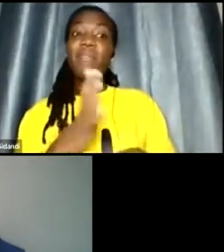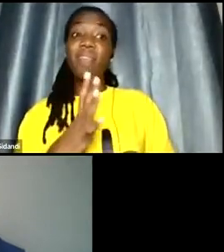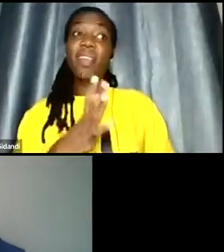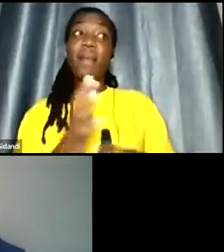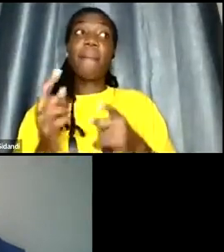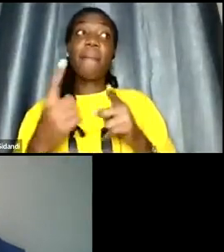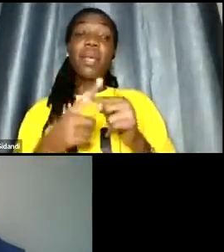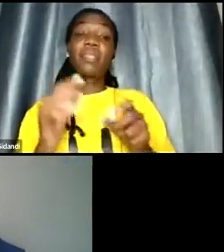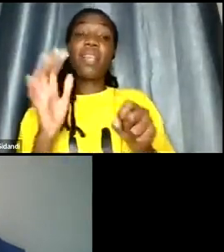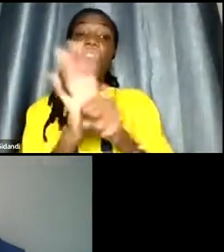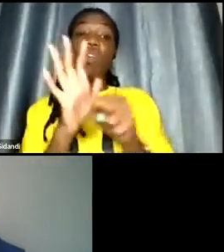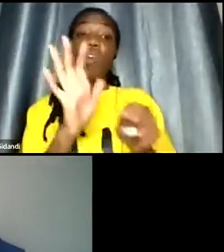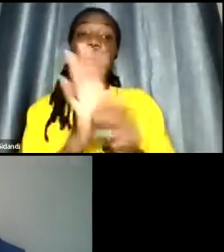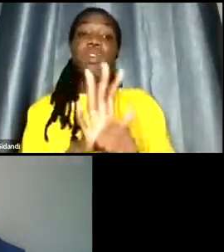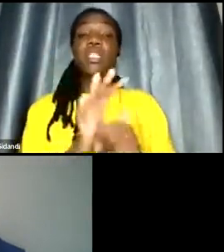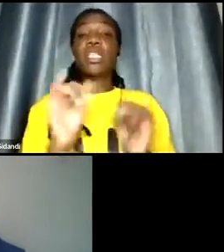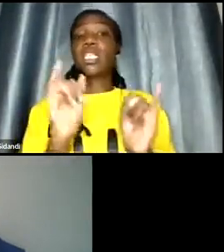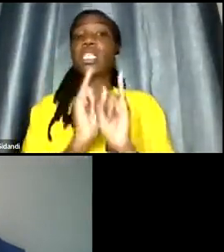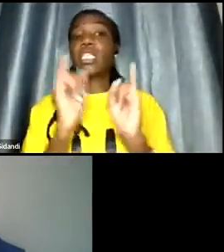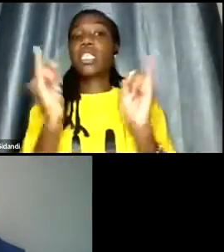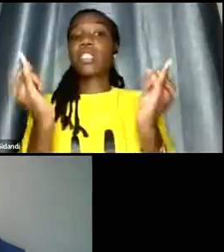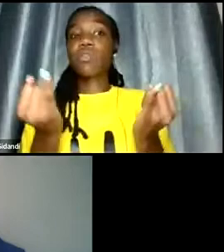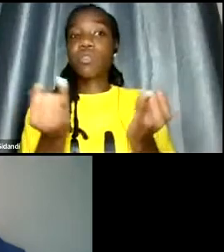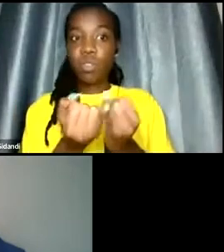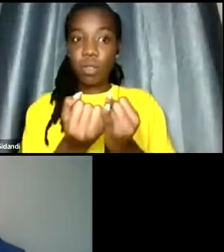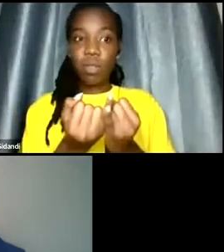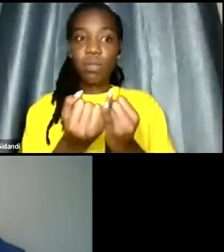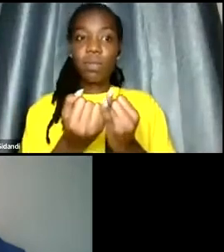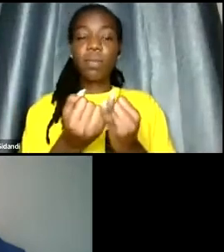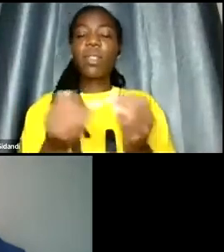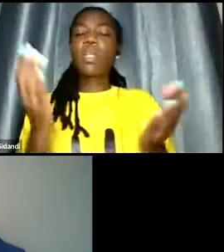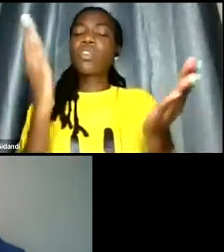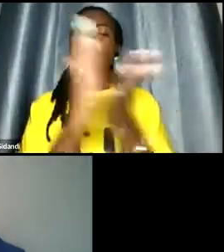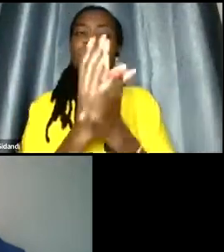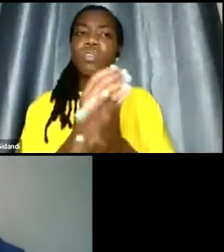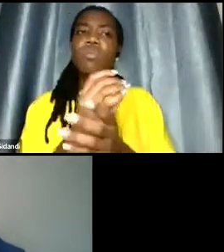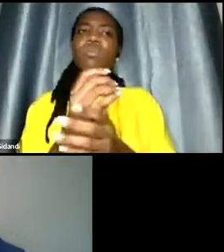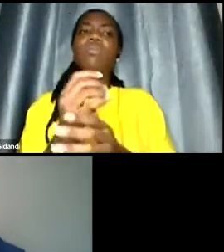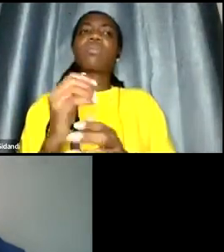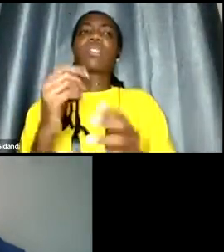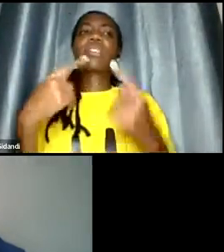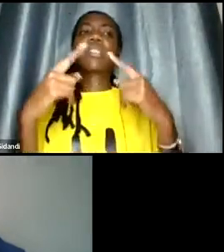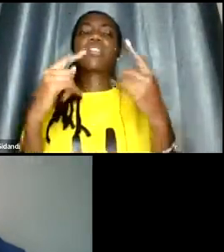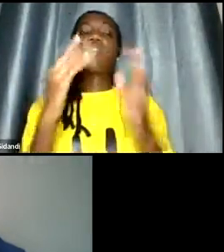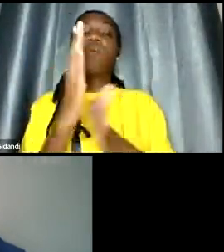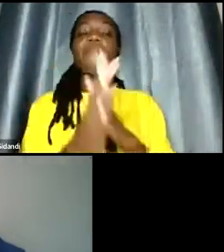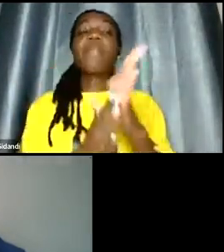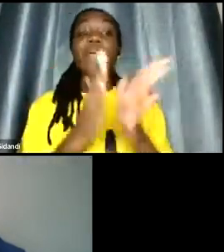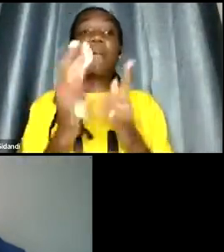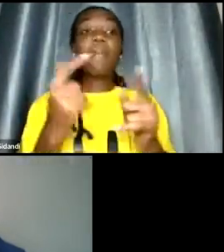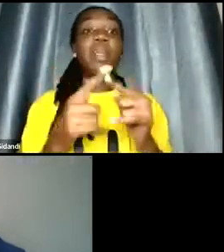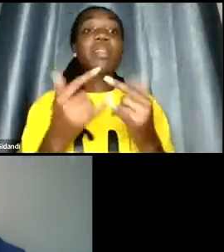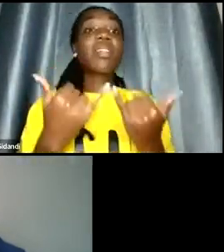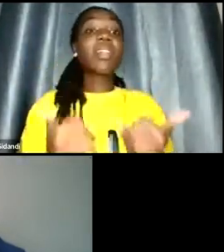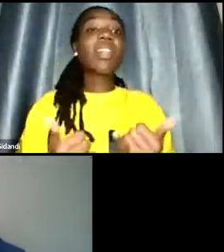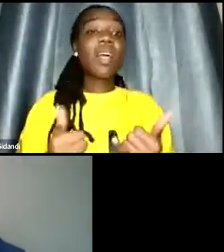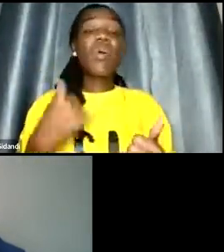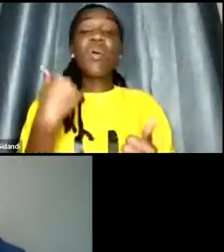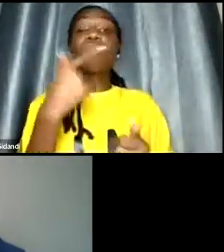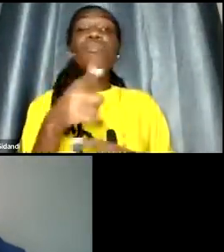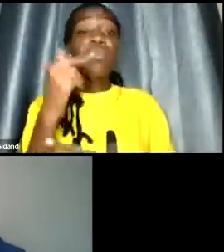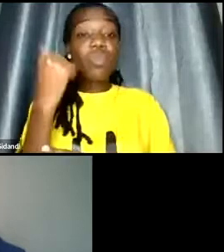of institutions, they stopped doing succession planning. Nowadays, it's about who you know. It's also